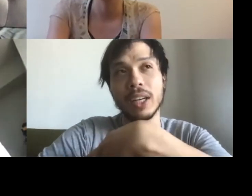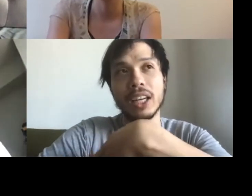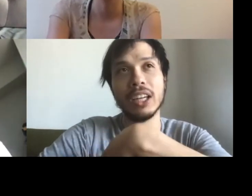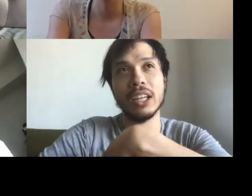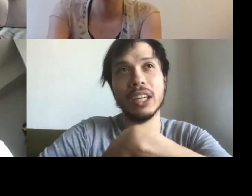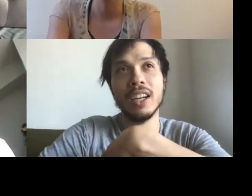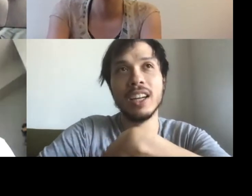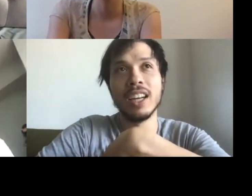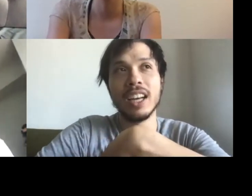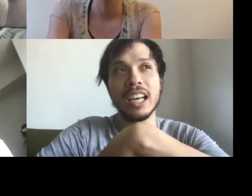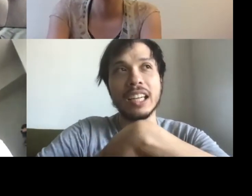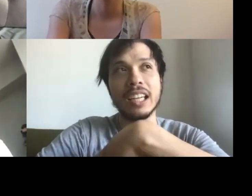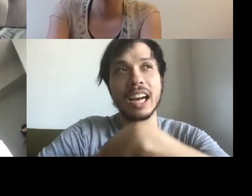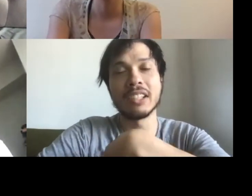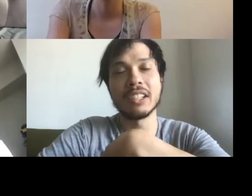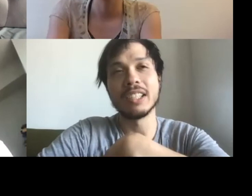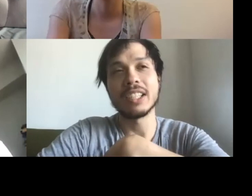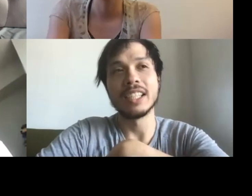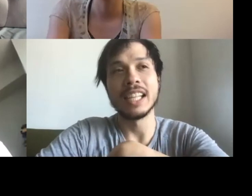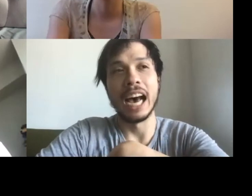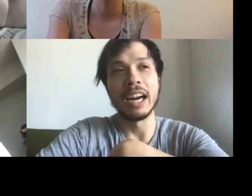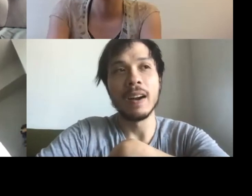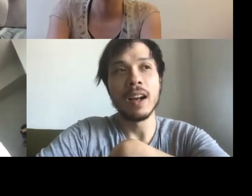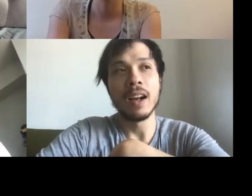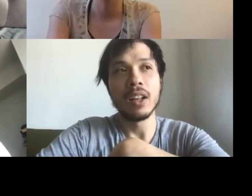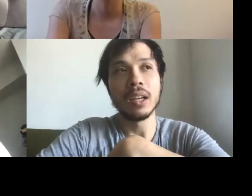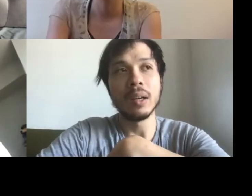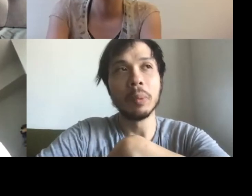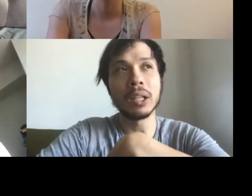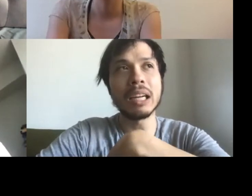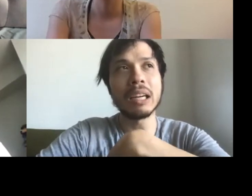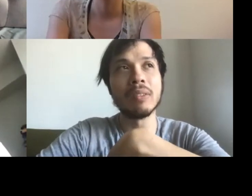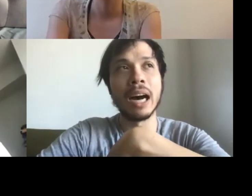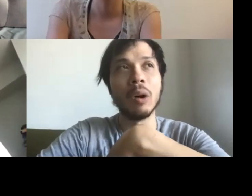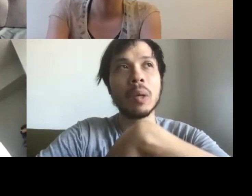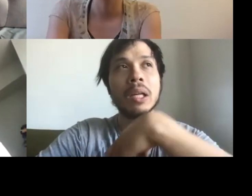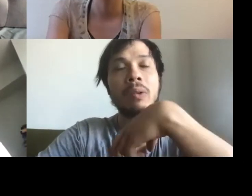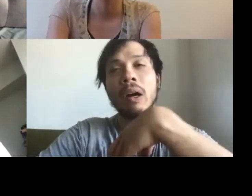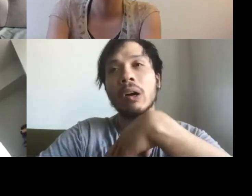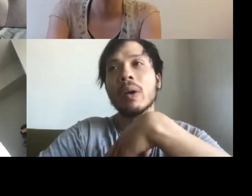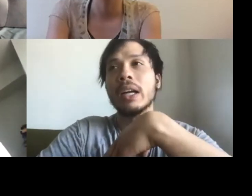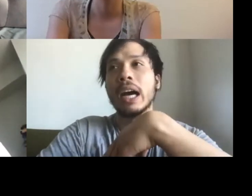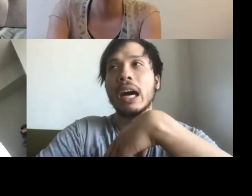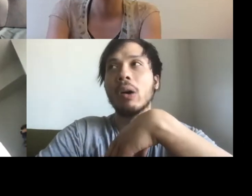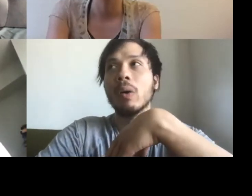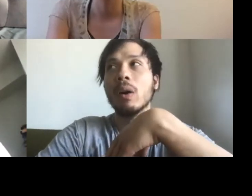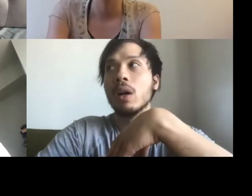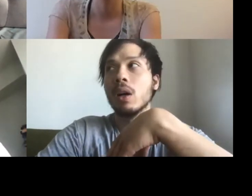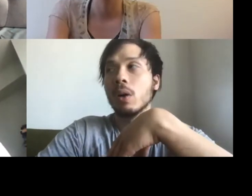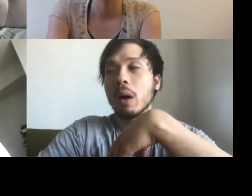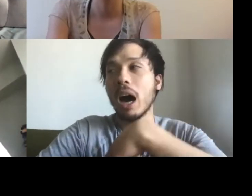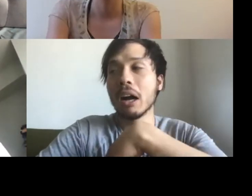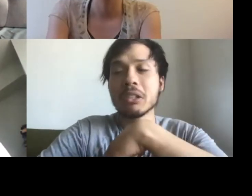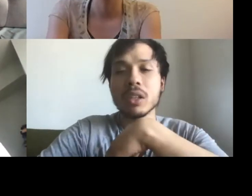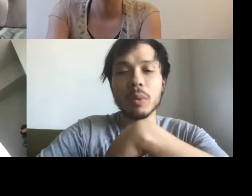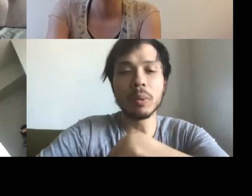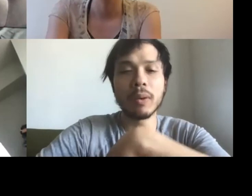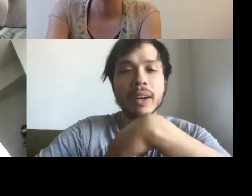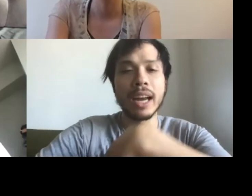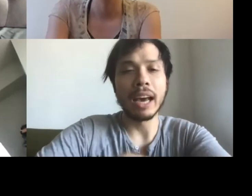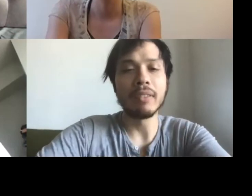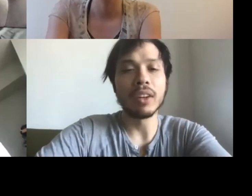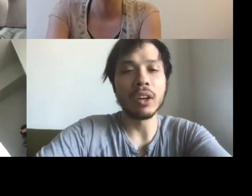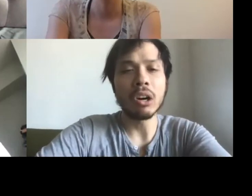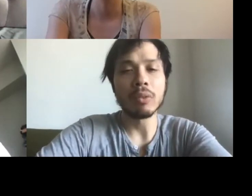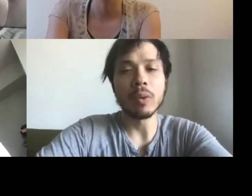your company in essence, is that the ability of how we grow and how, honestly, we were